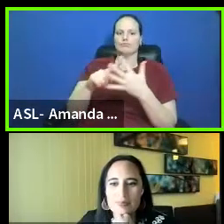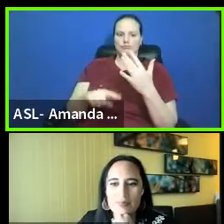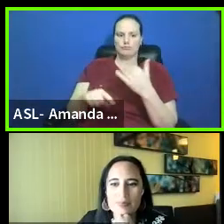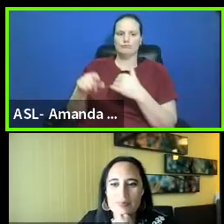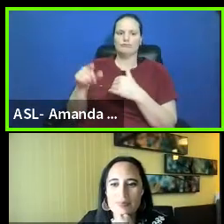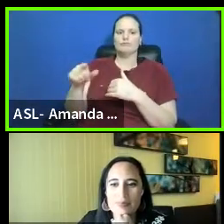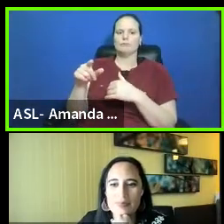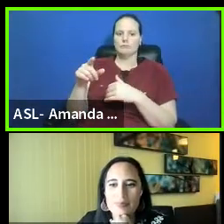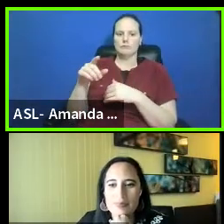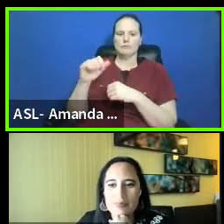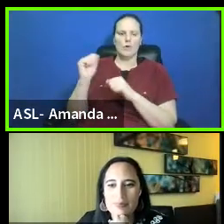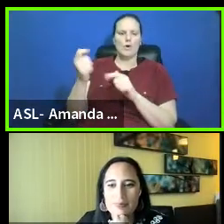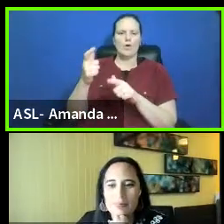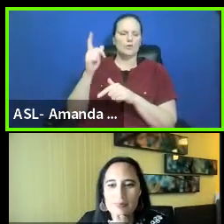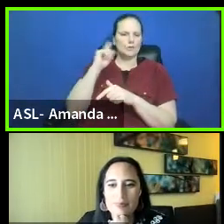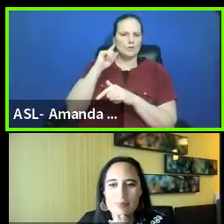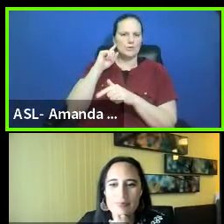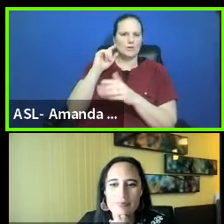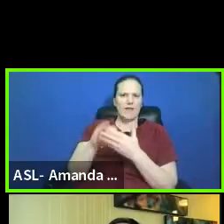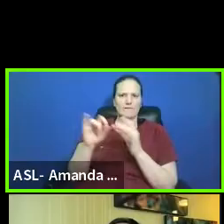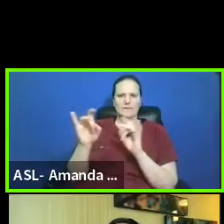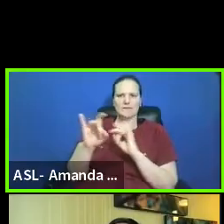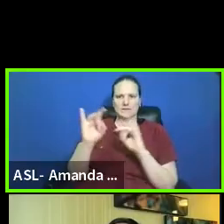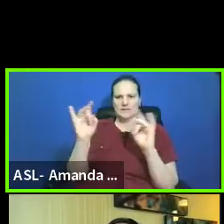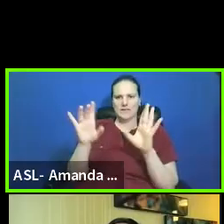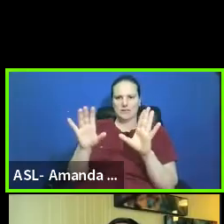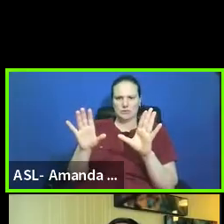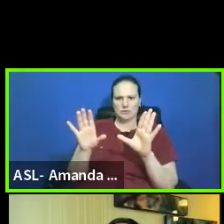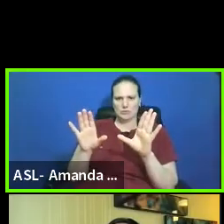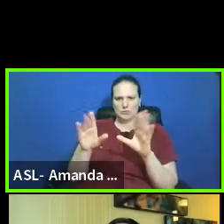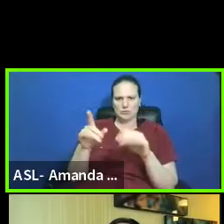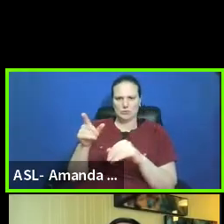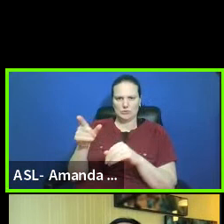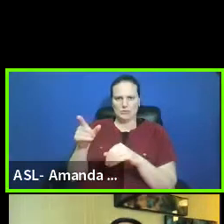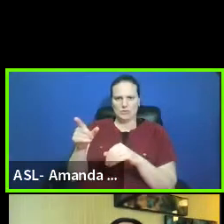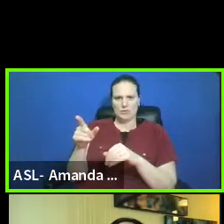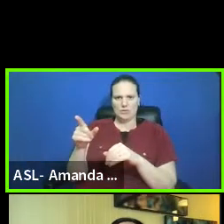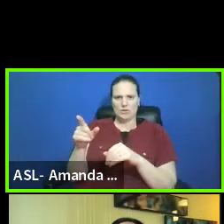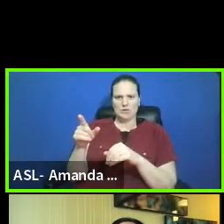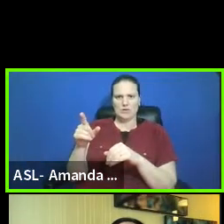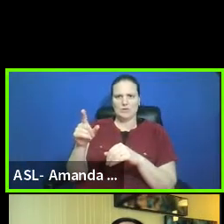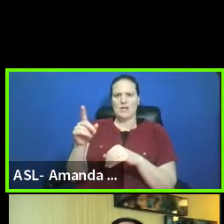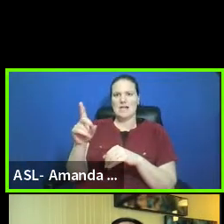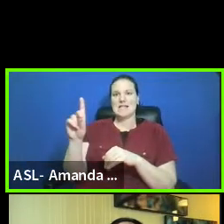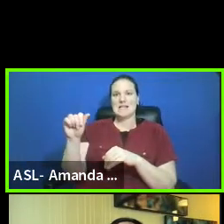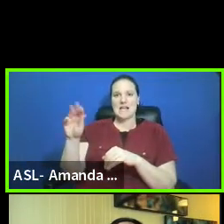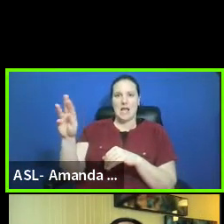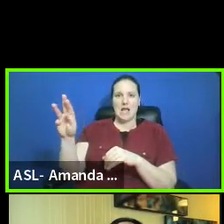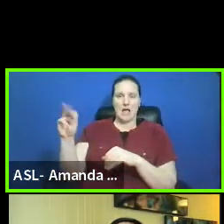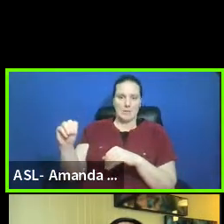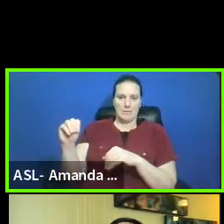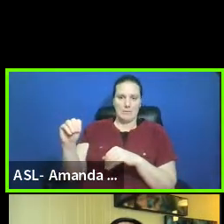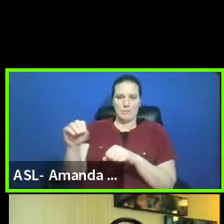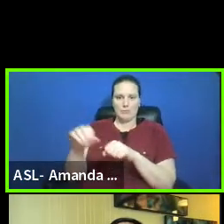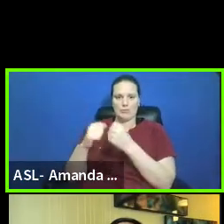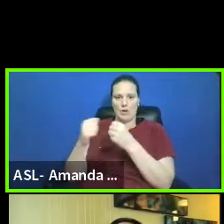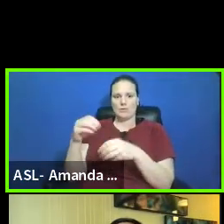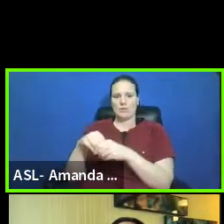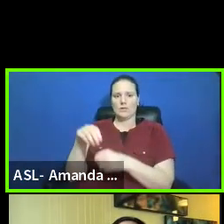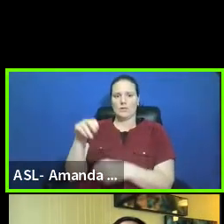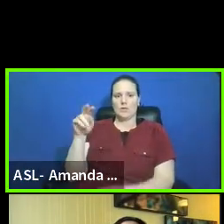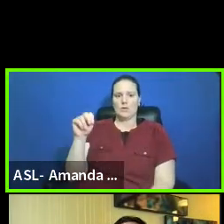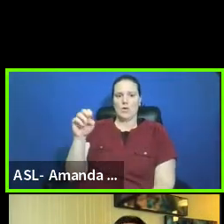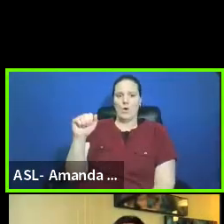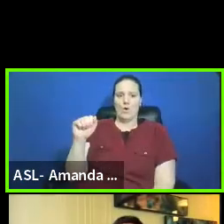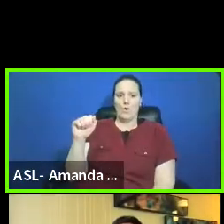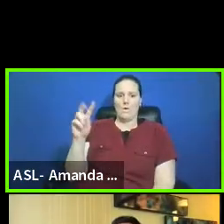And you probably all heard there was a disaster, that the dam broke in Novakhovka. So it's